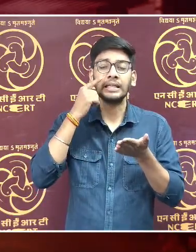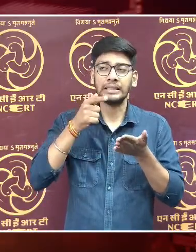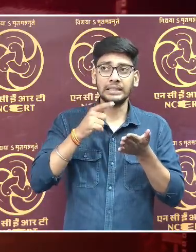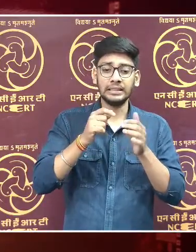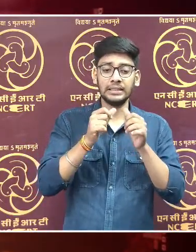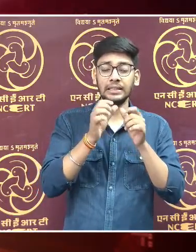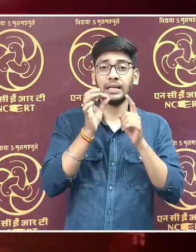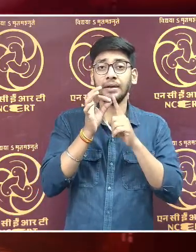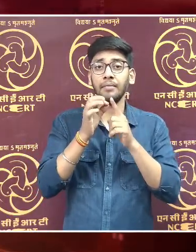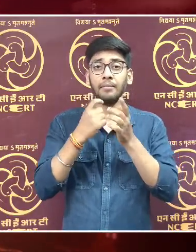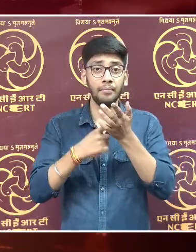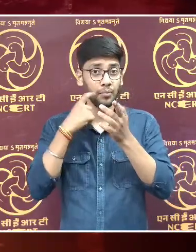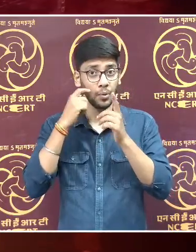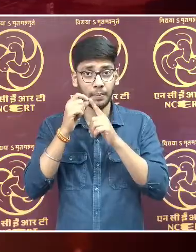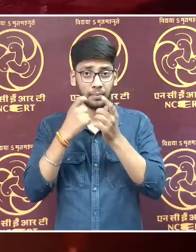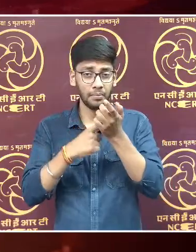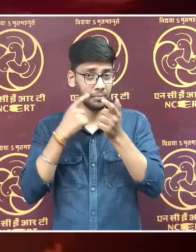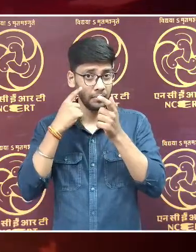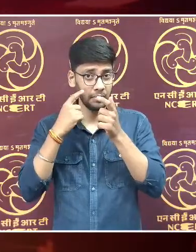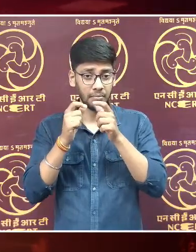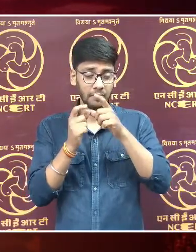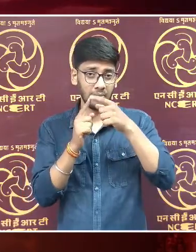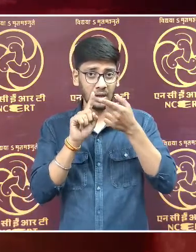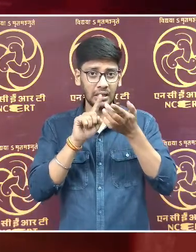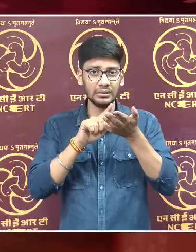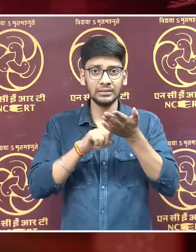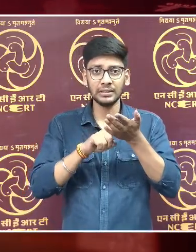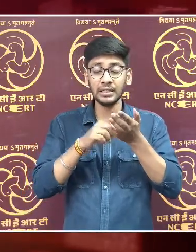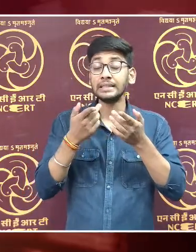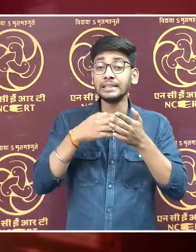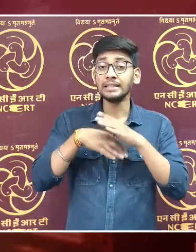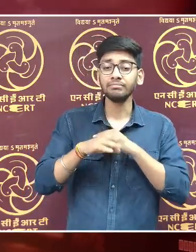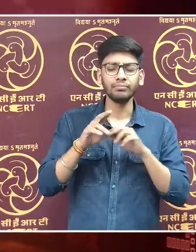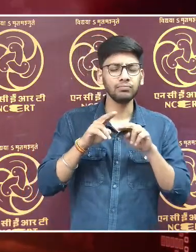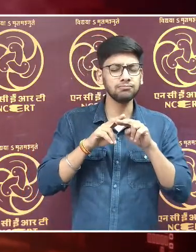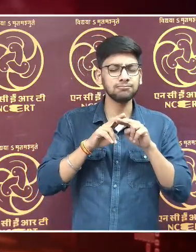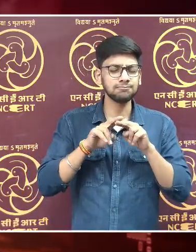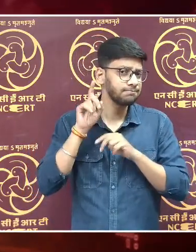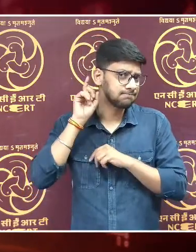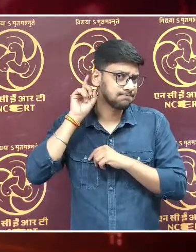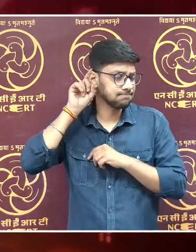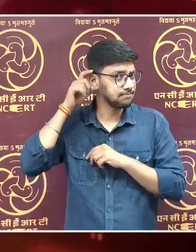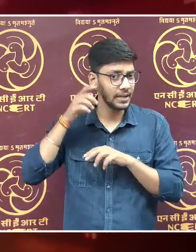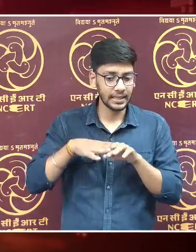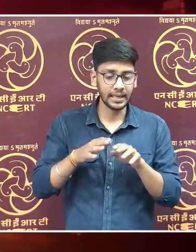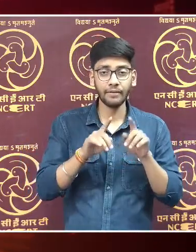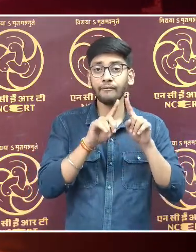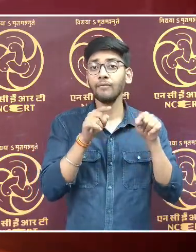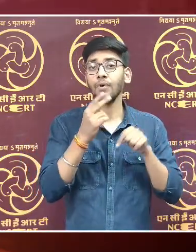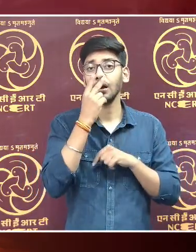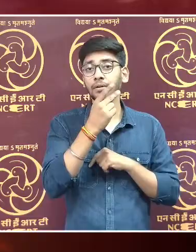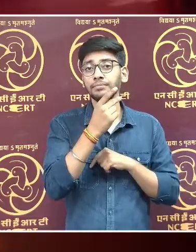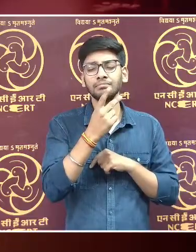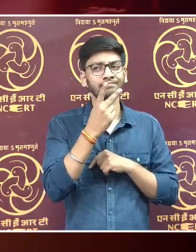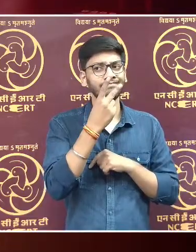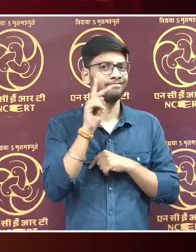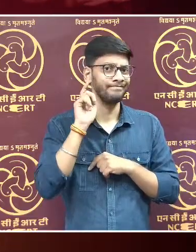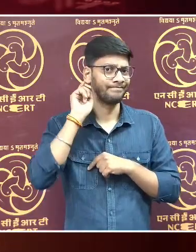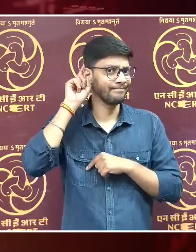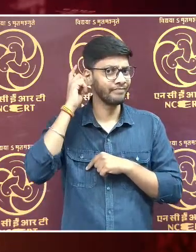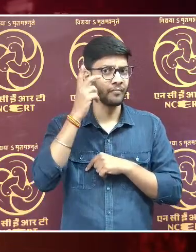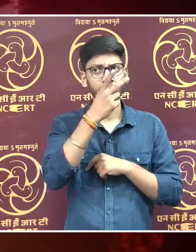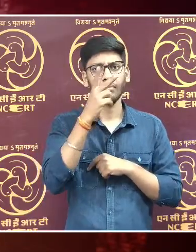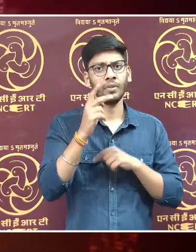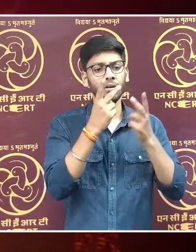appropriate hearing aids, which is an amplification device. As you can see in the picture, we have variety of hearing